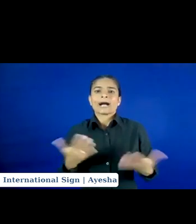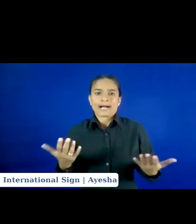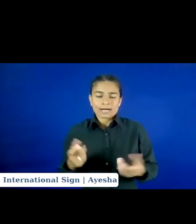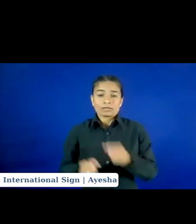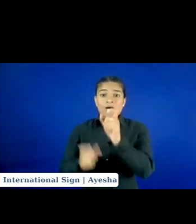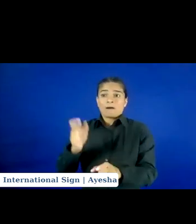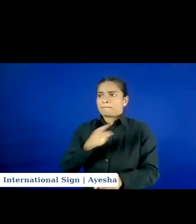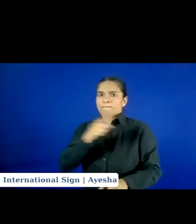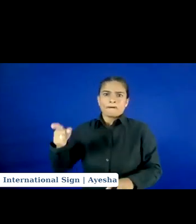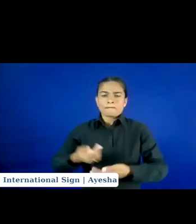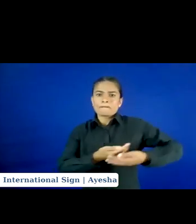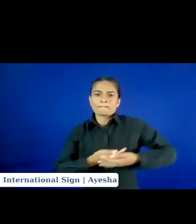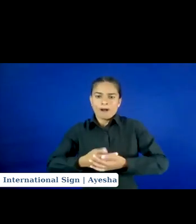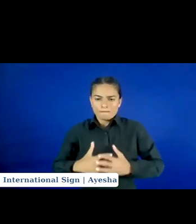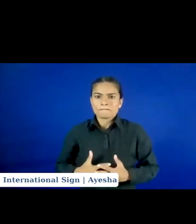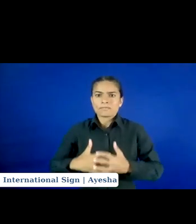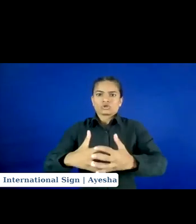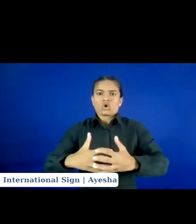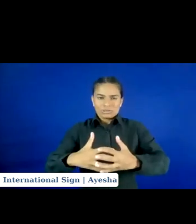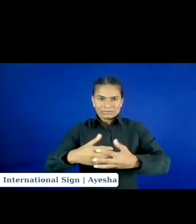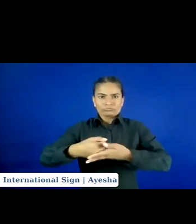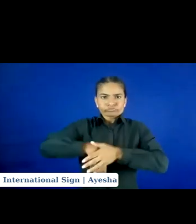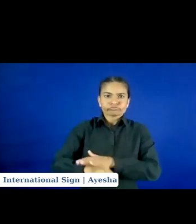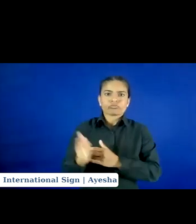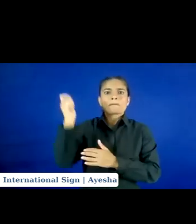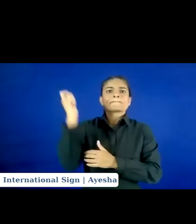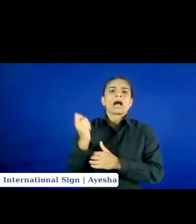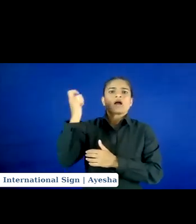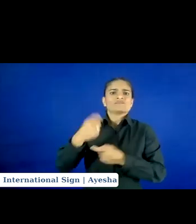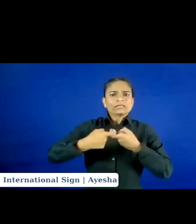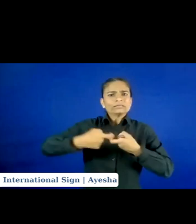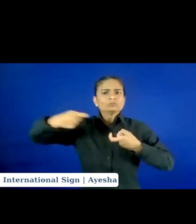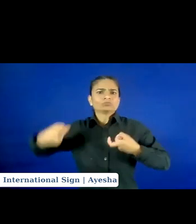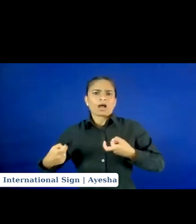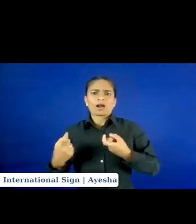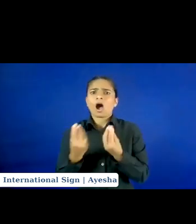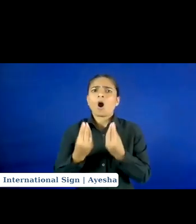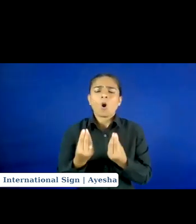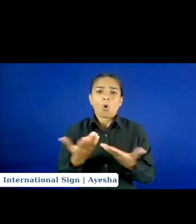are the priorities that Vietnam Women Union should focus on?